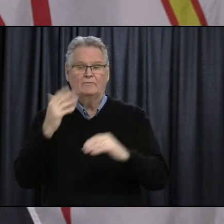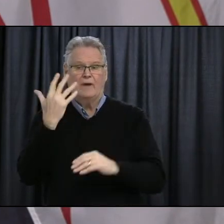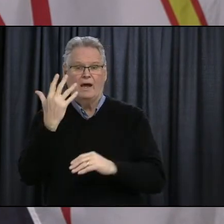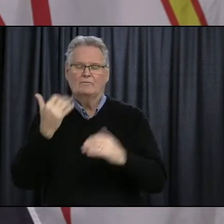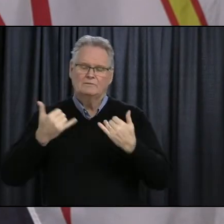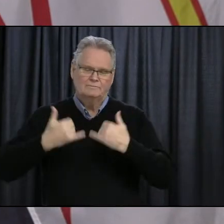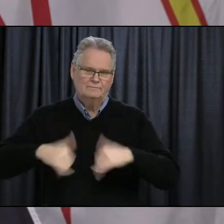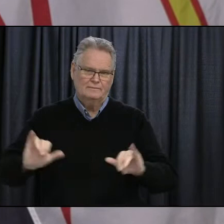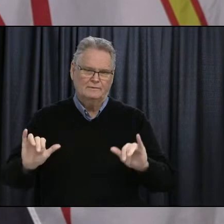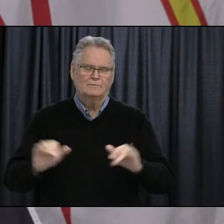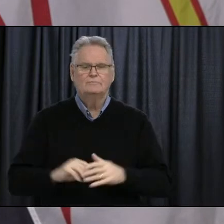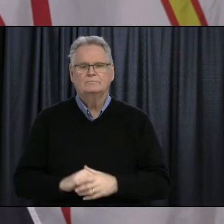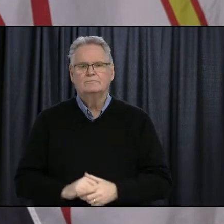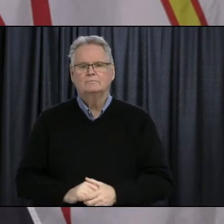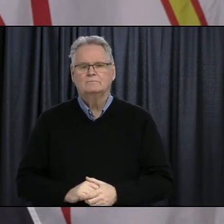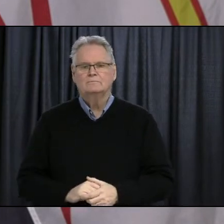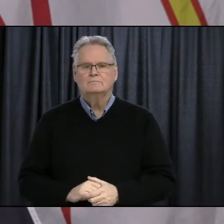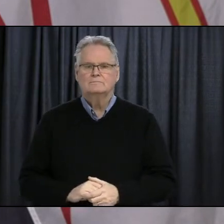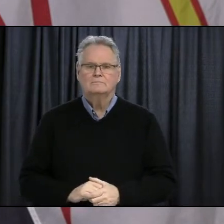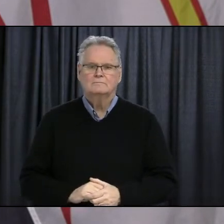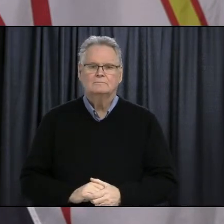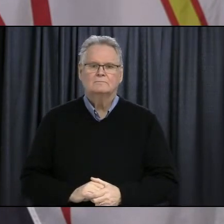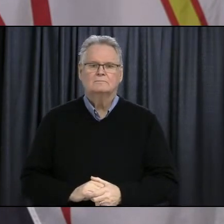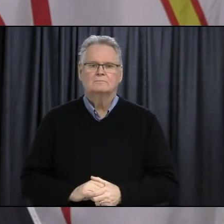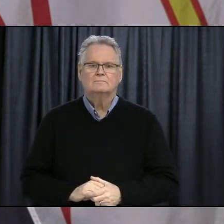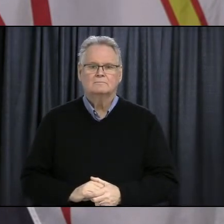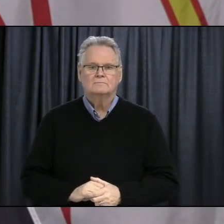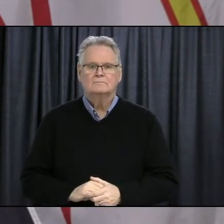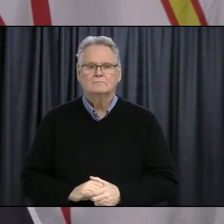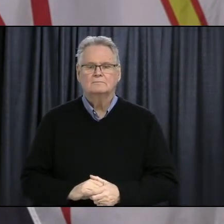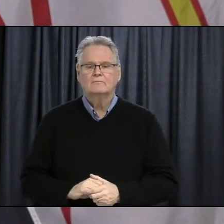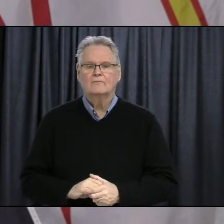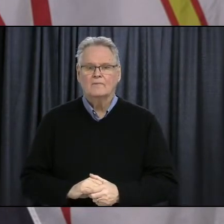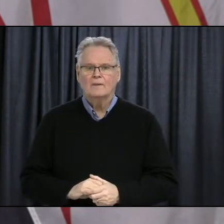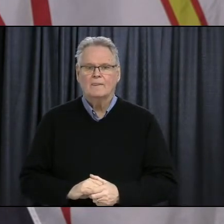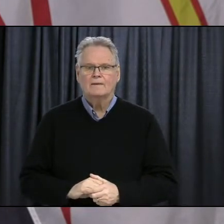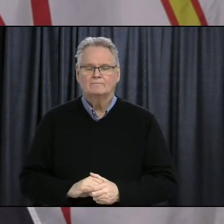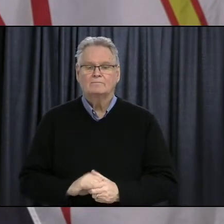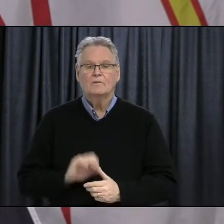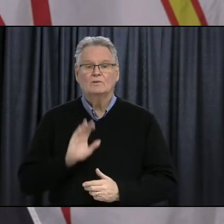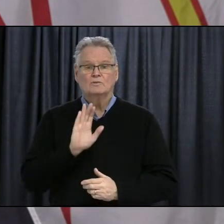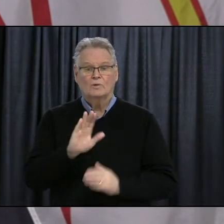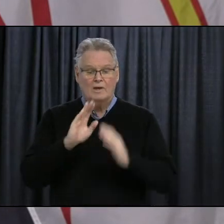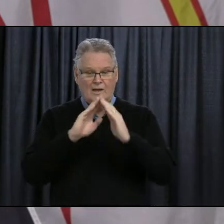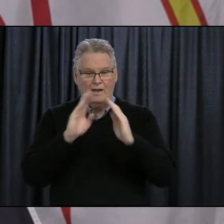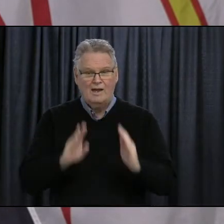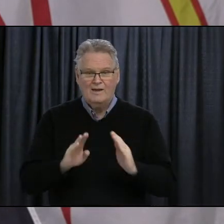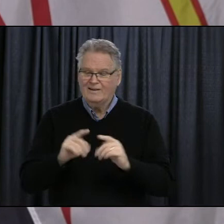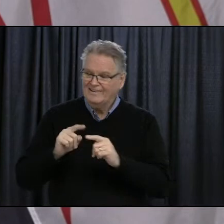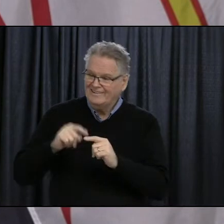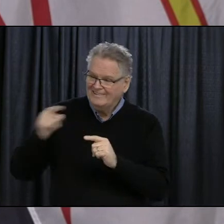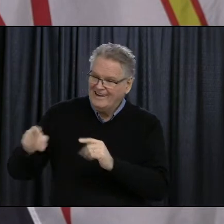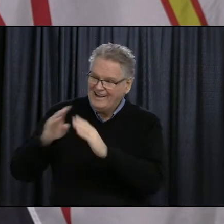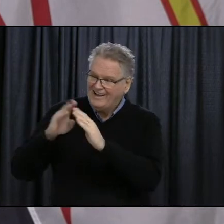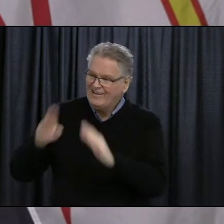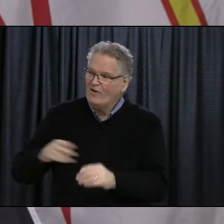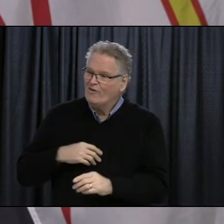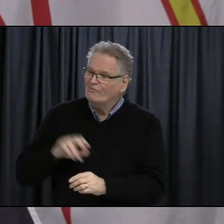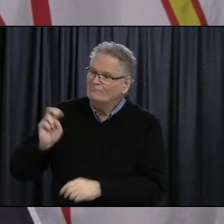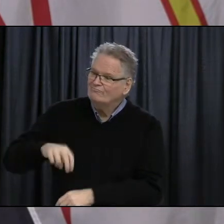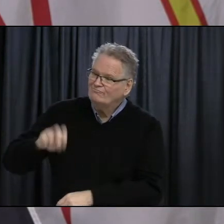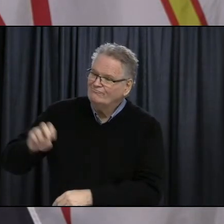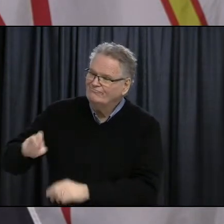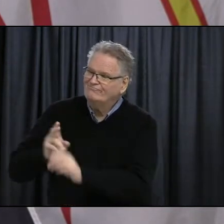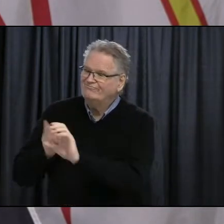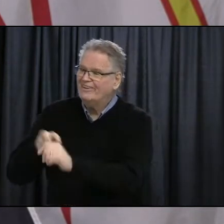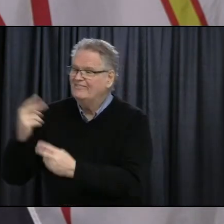Keep your contacts to an absolute minimum. Maintain 6 feet distance from others and wear your mask when interacting with those outside your